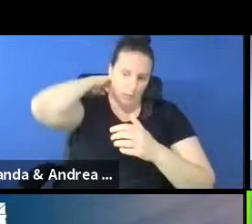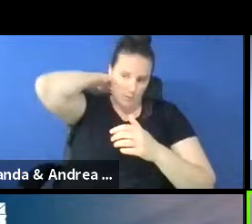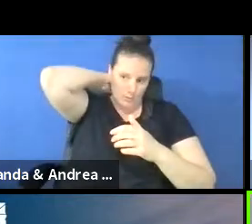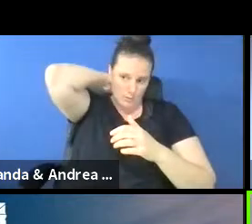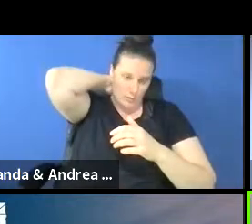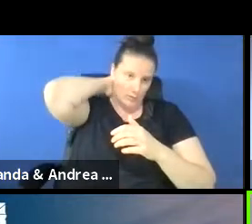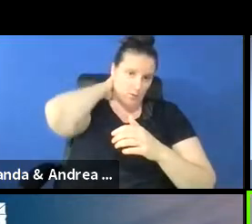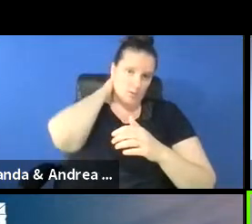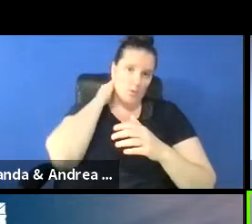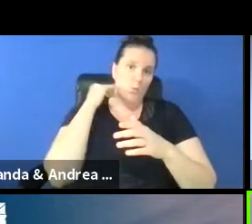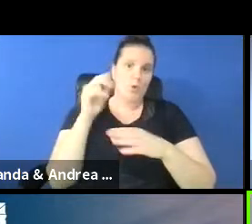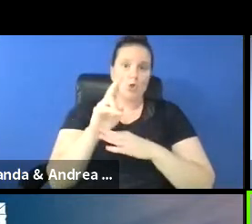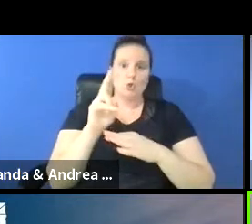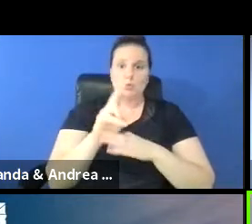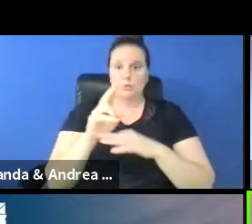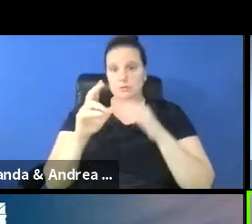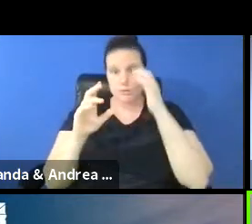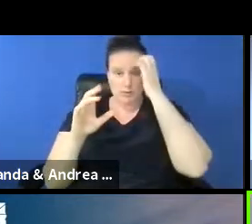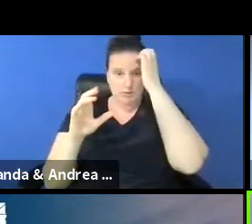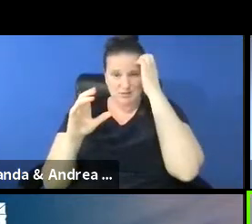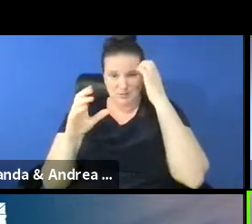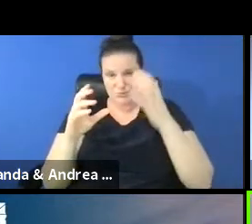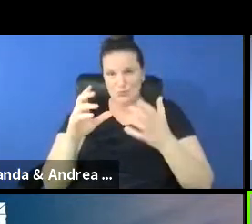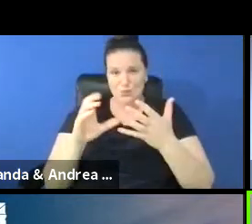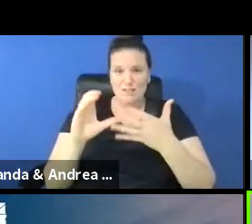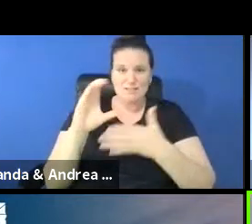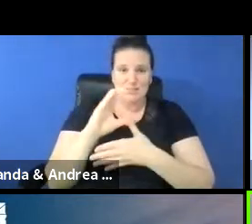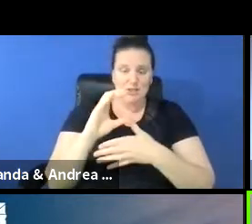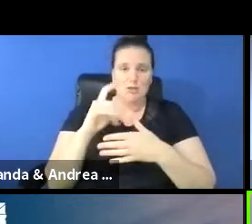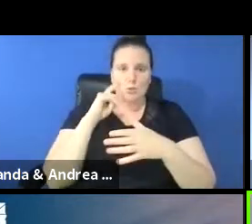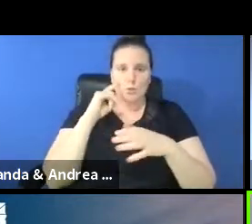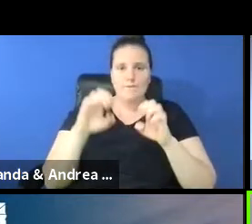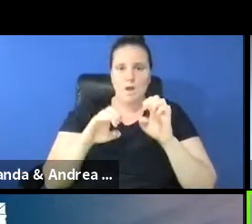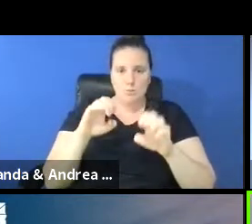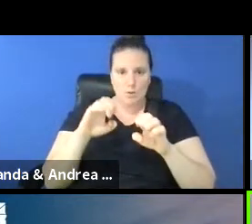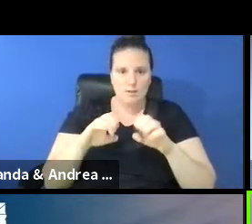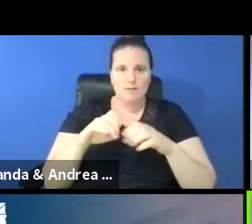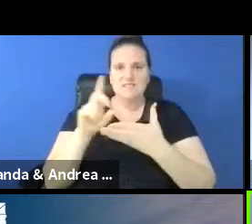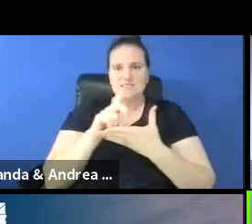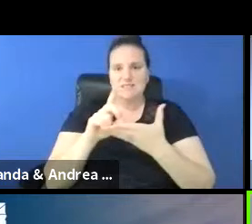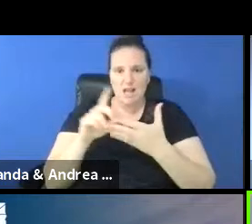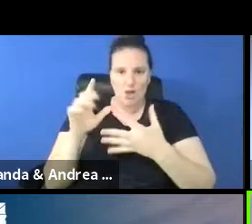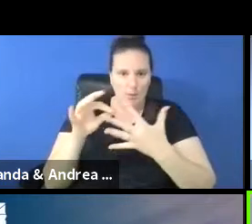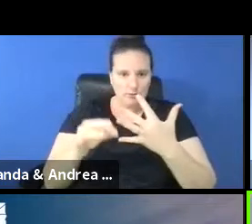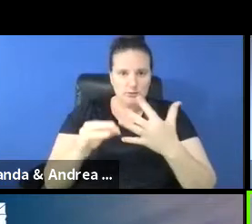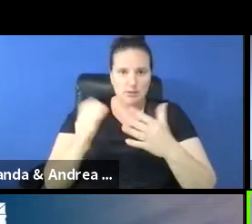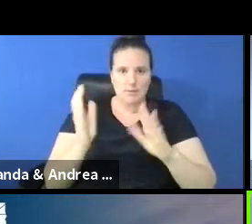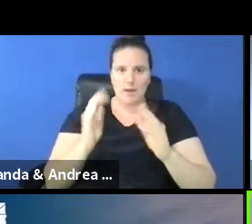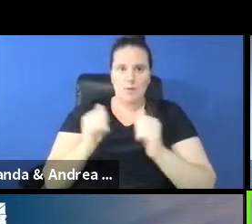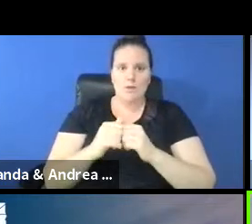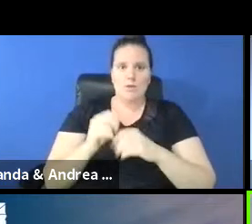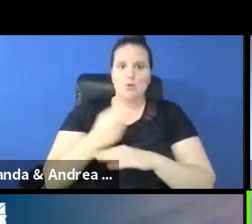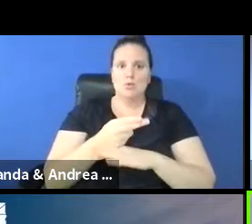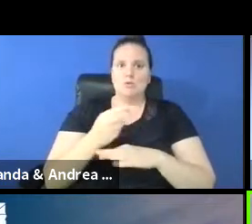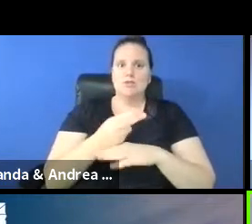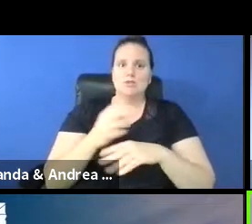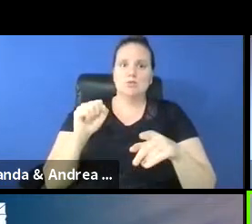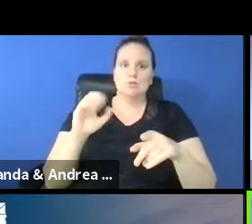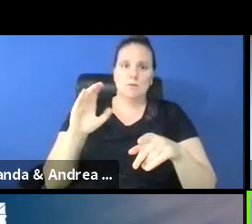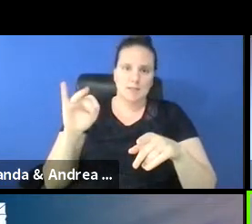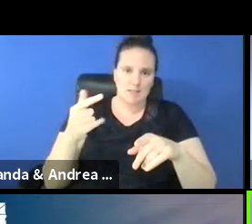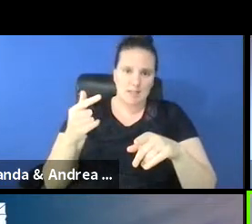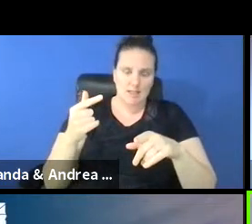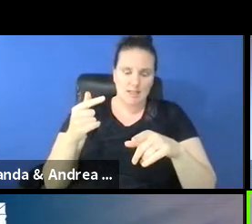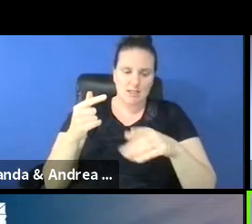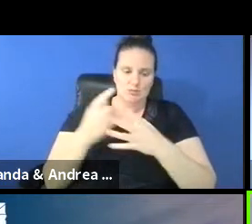criteria to evaluate design options versus using screening criteria to